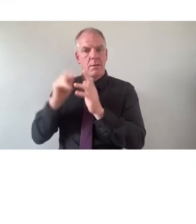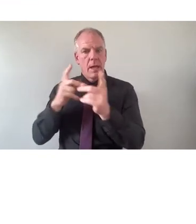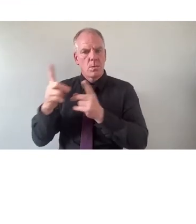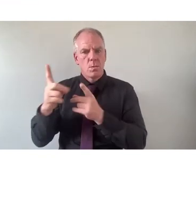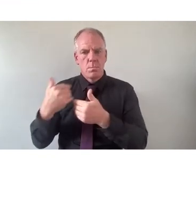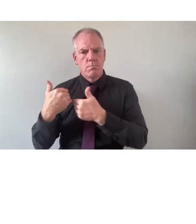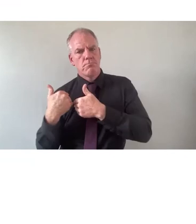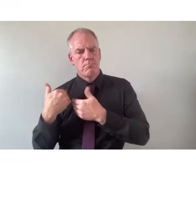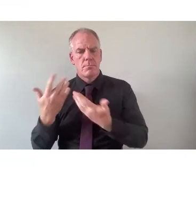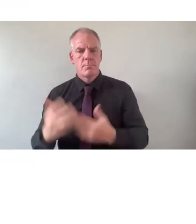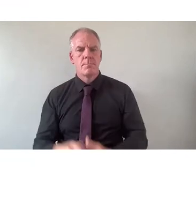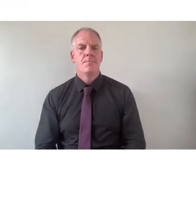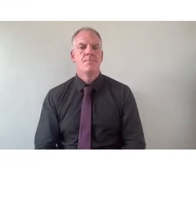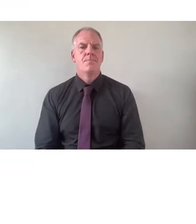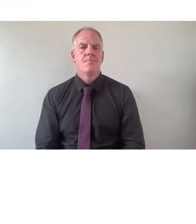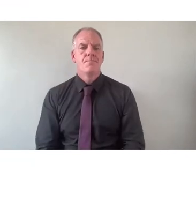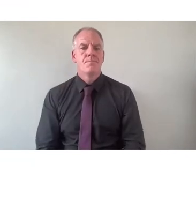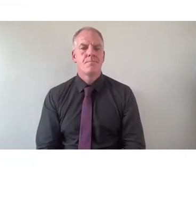role?